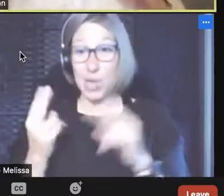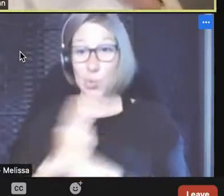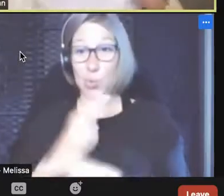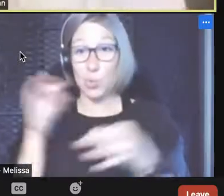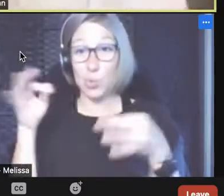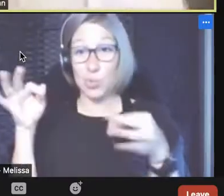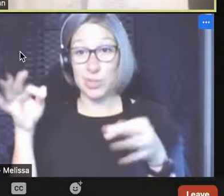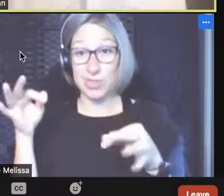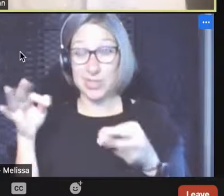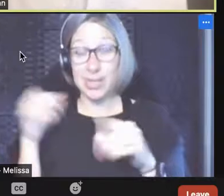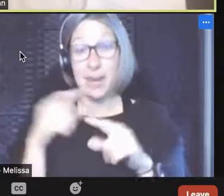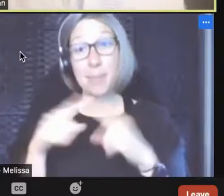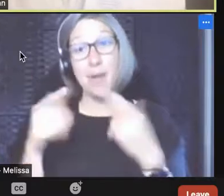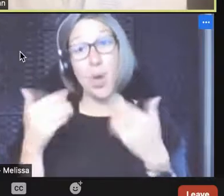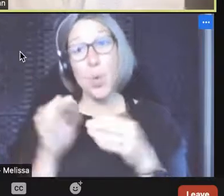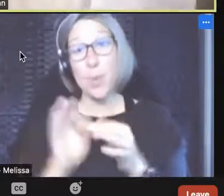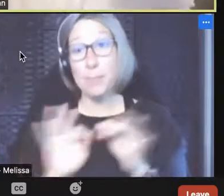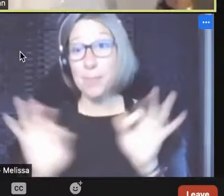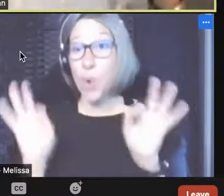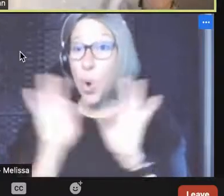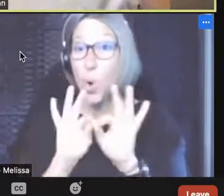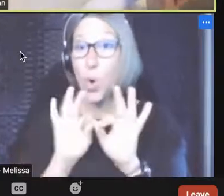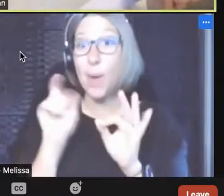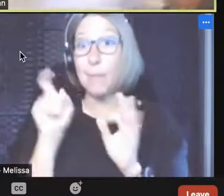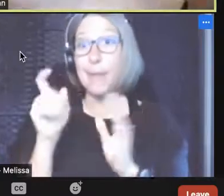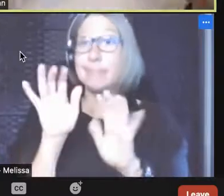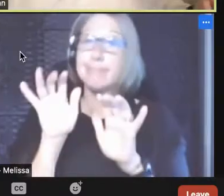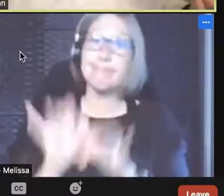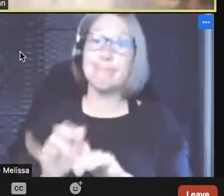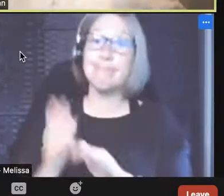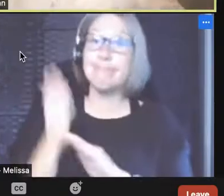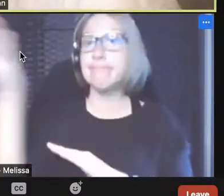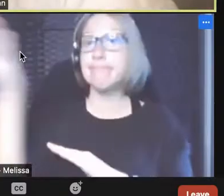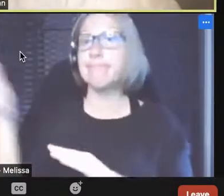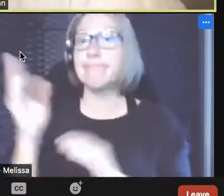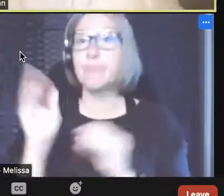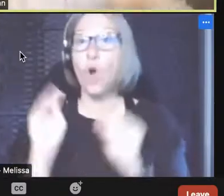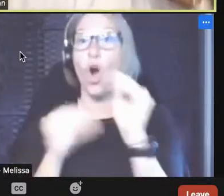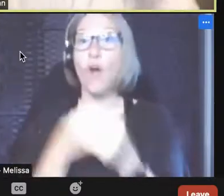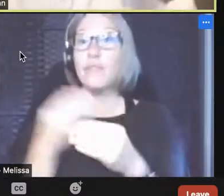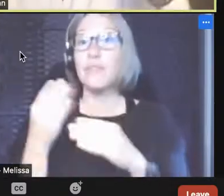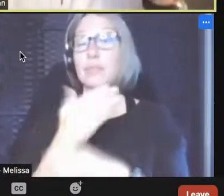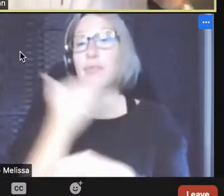need to get this, completed into the office before the next tornado drill.